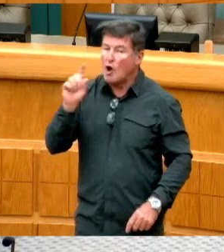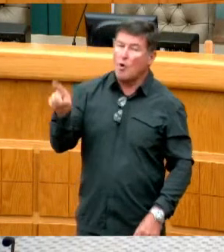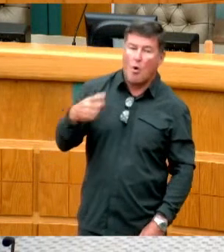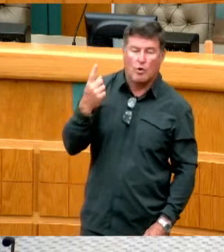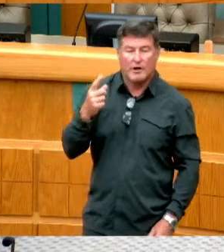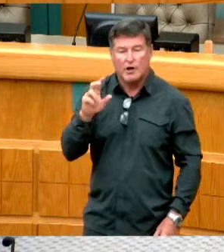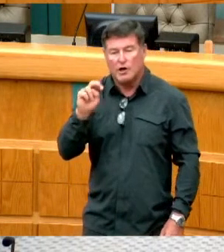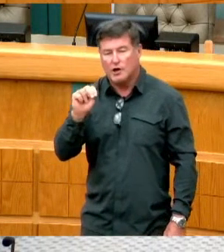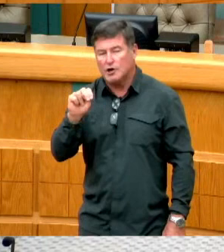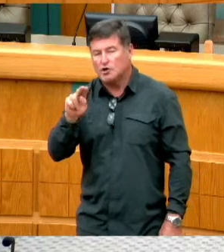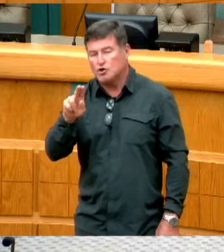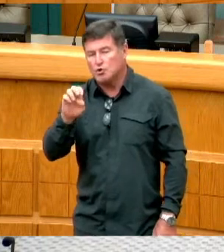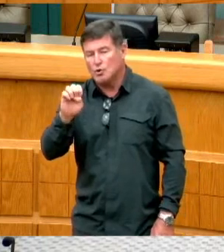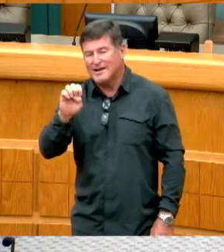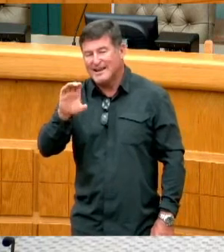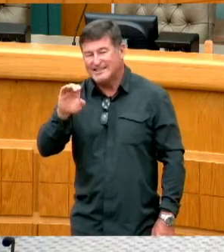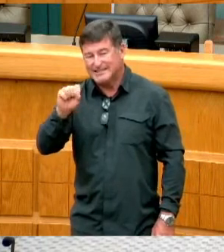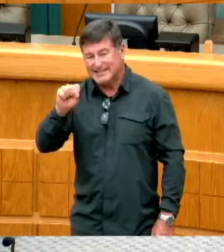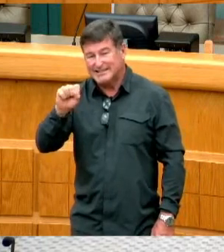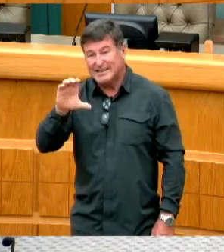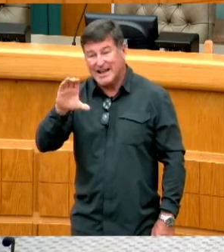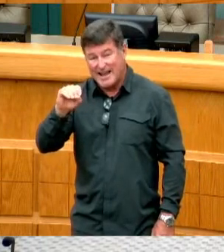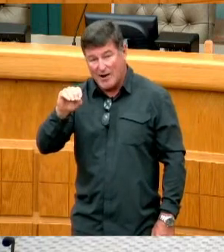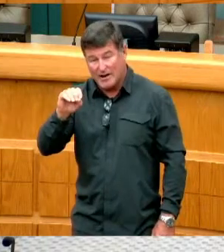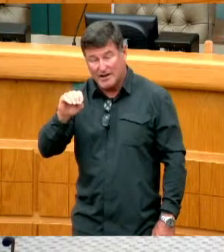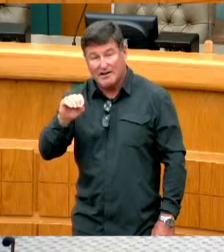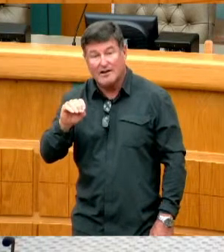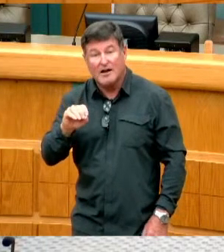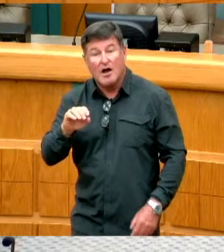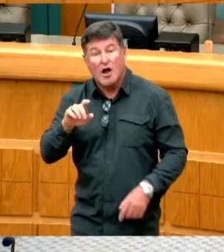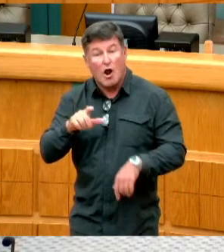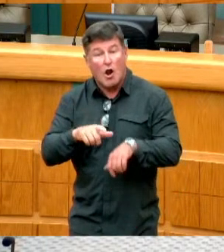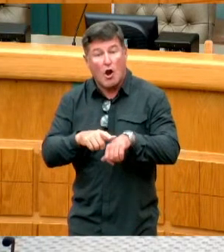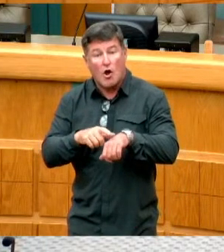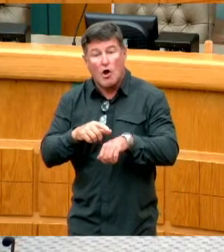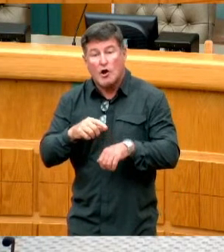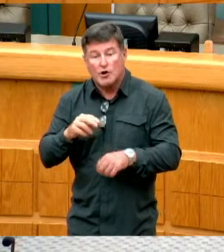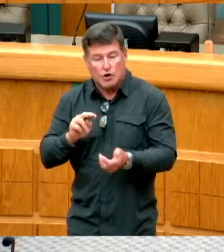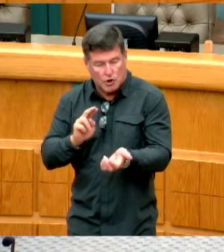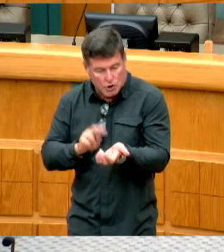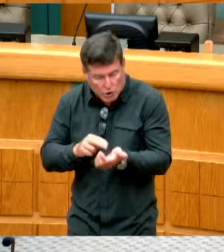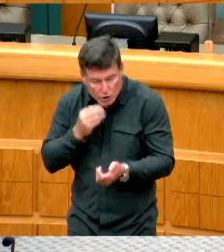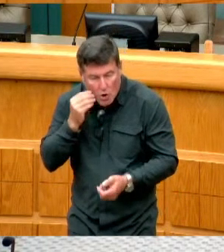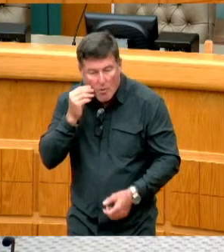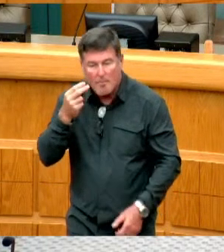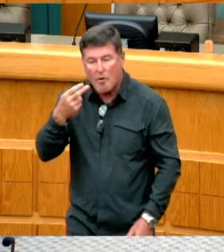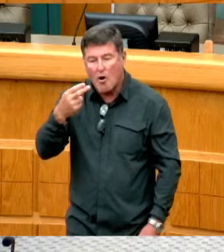the ones that I mentioned earlier, including our long-term care facilities and our hospice